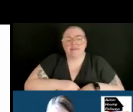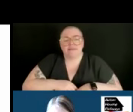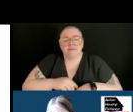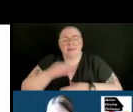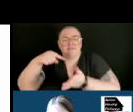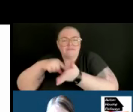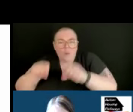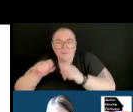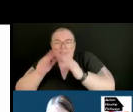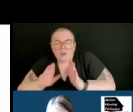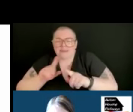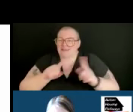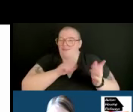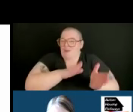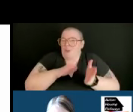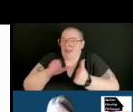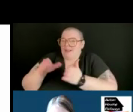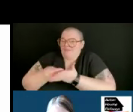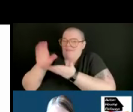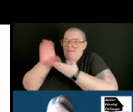Housing can be federally funded.